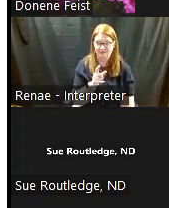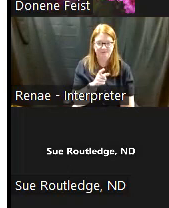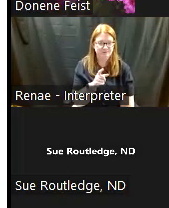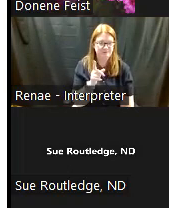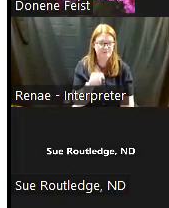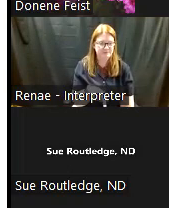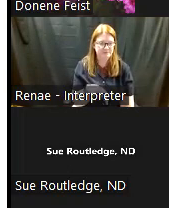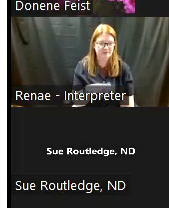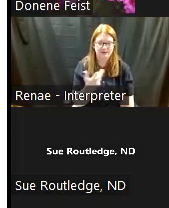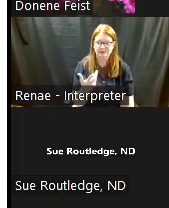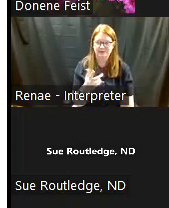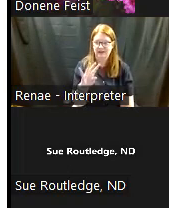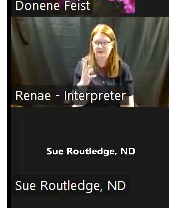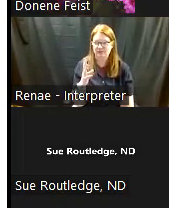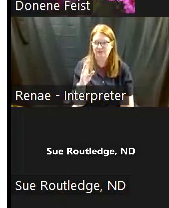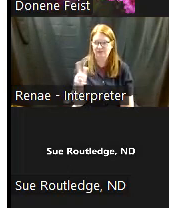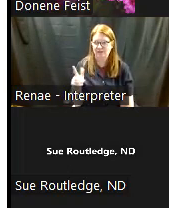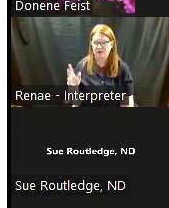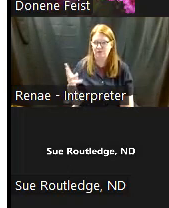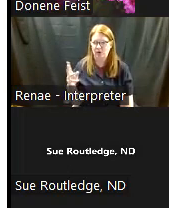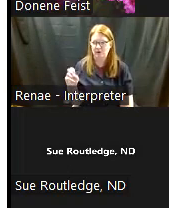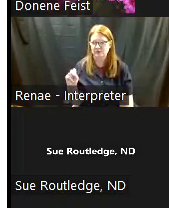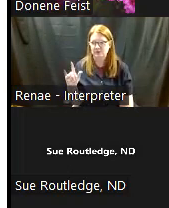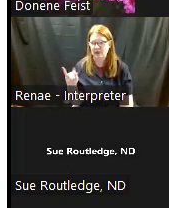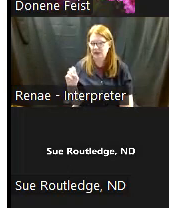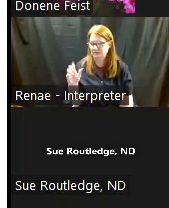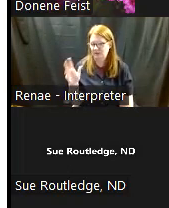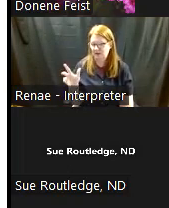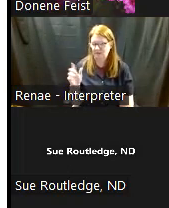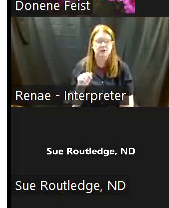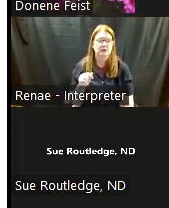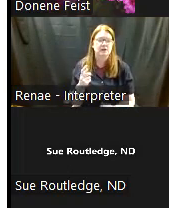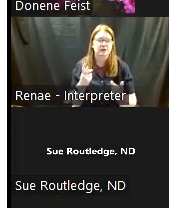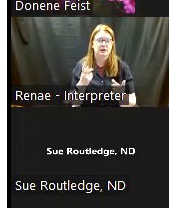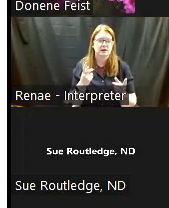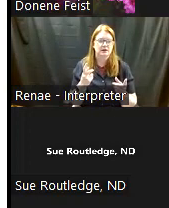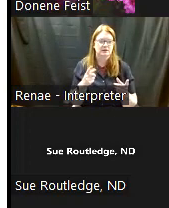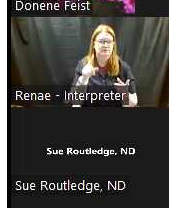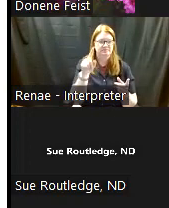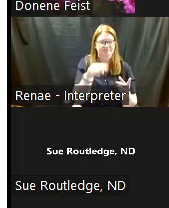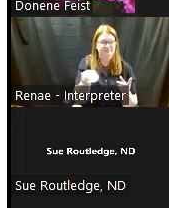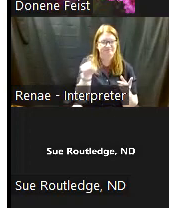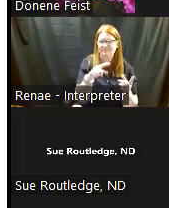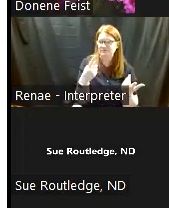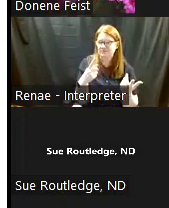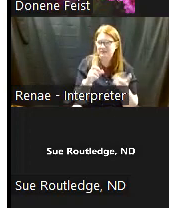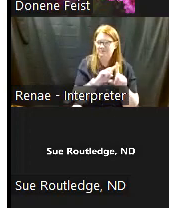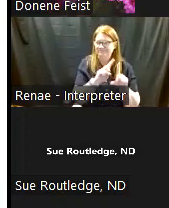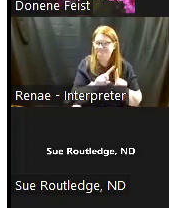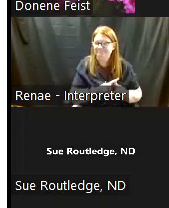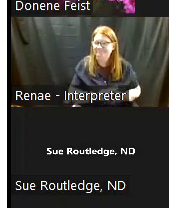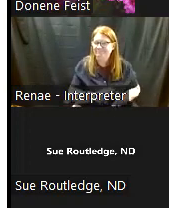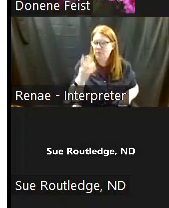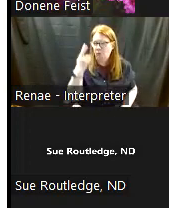this because I want to get through. I've got about 3 or 4 slides left. So causes, risk factors, characteristics. There's just a lot of